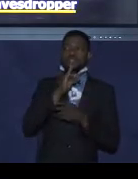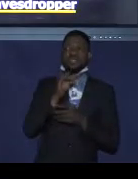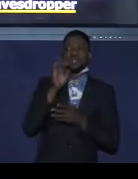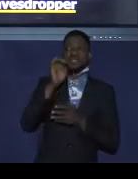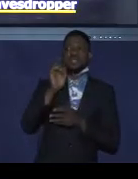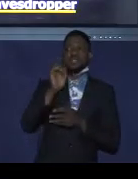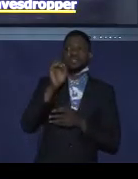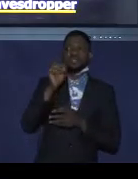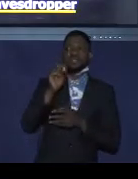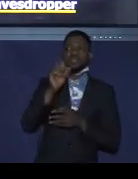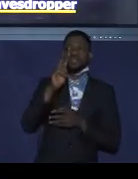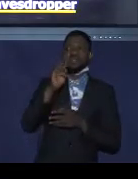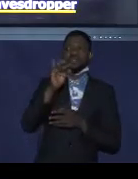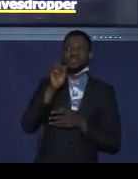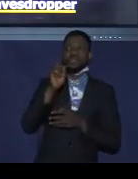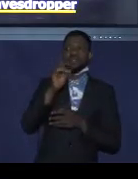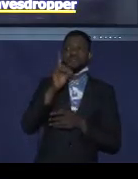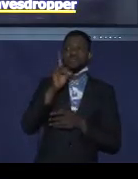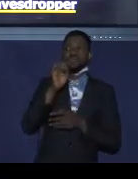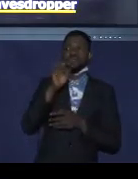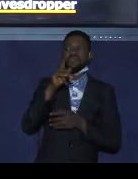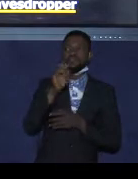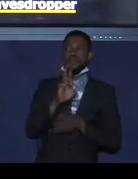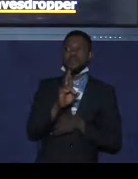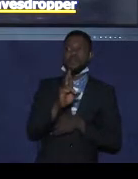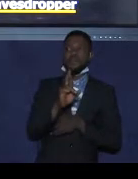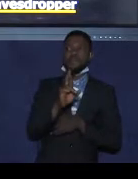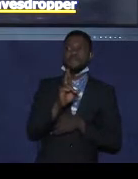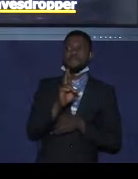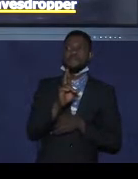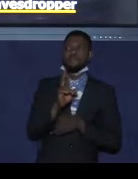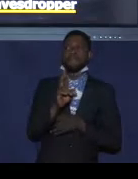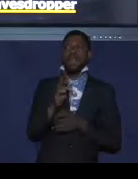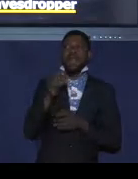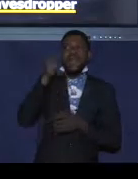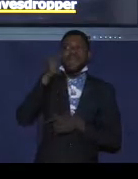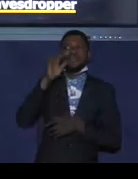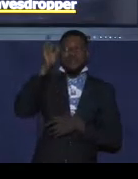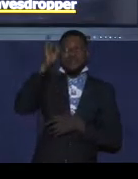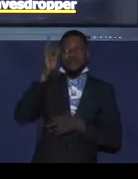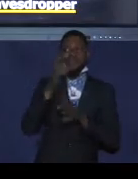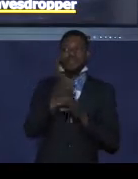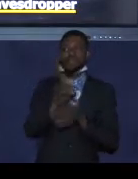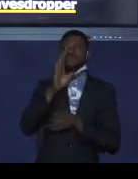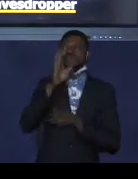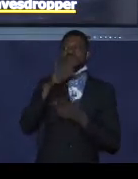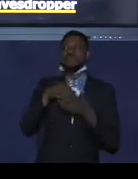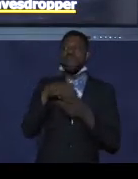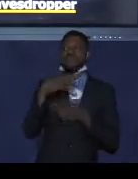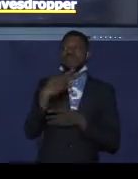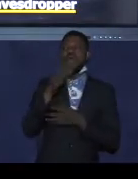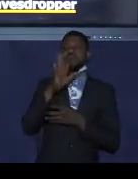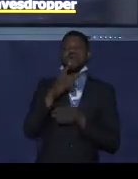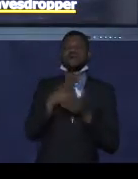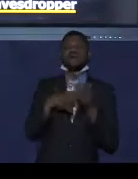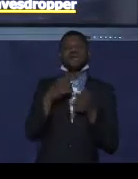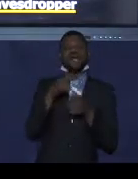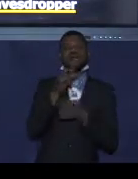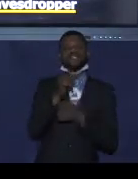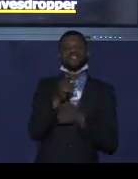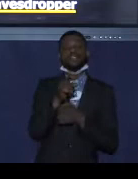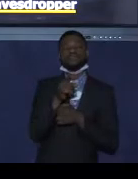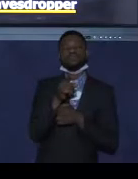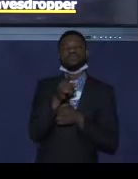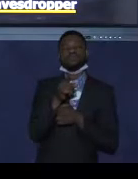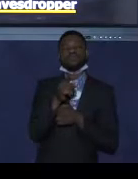is an eavesdropper. The person is what? An eavesdropper. Auntie Fumi got 5 out of 5. What